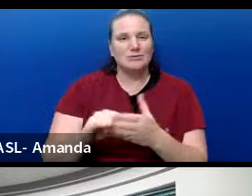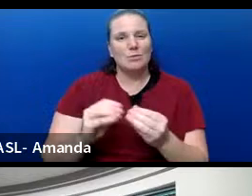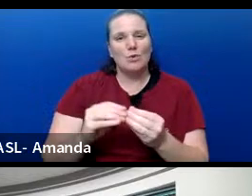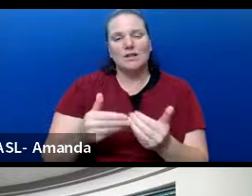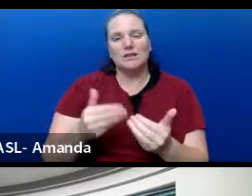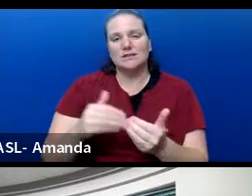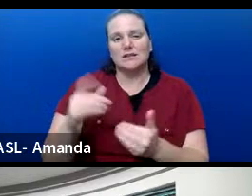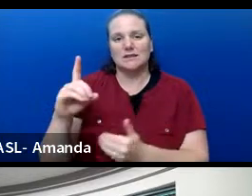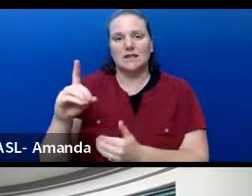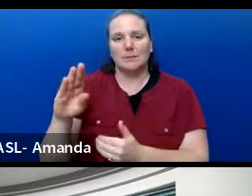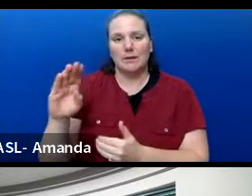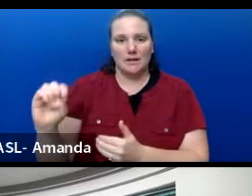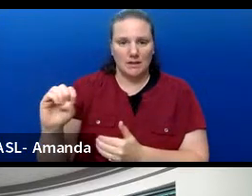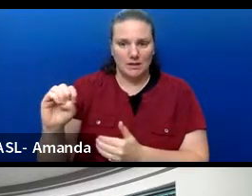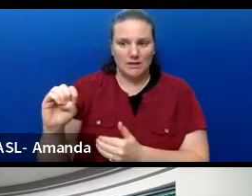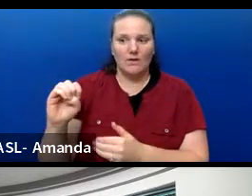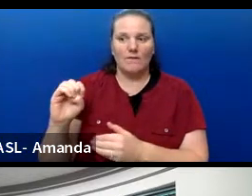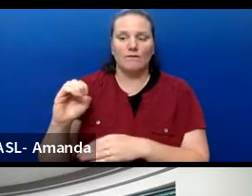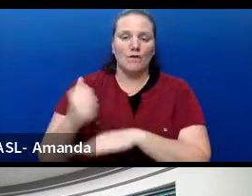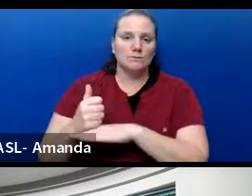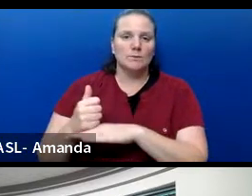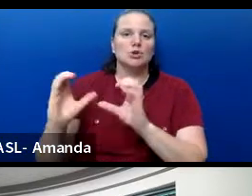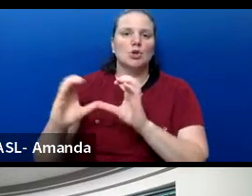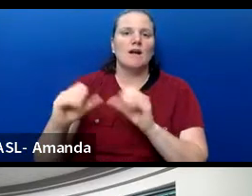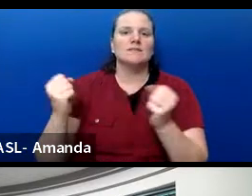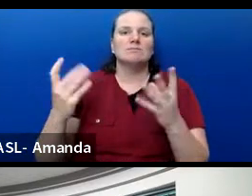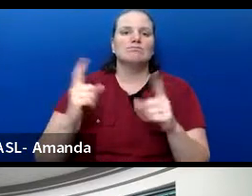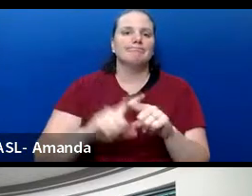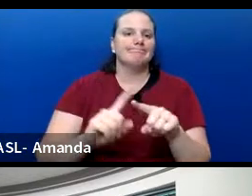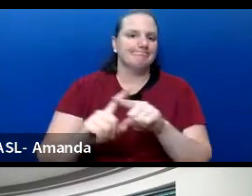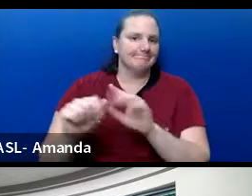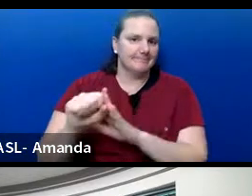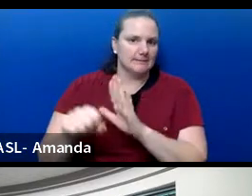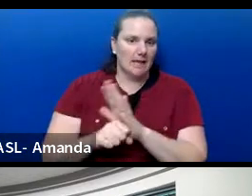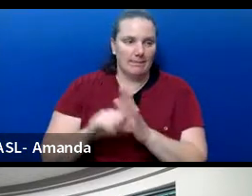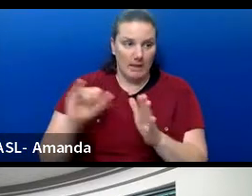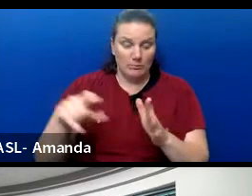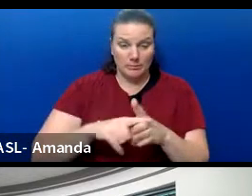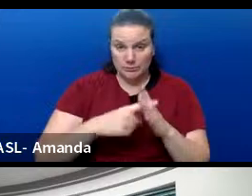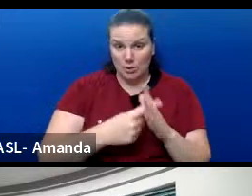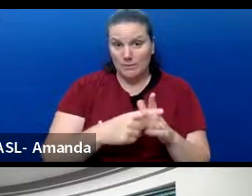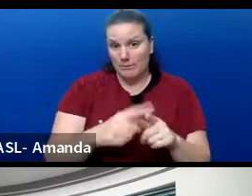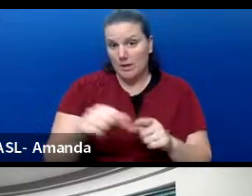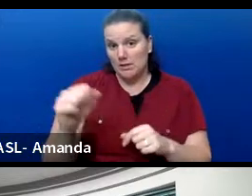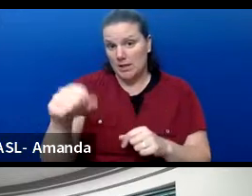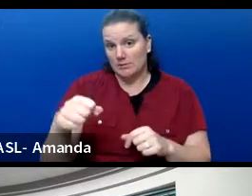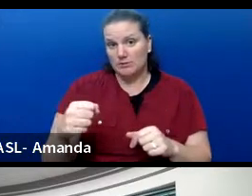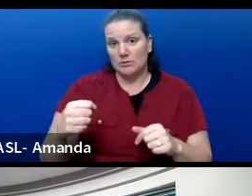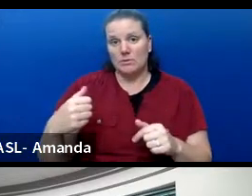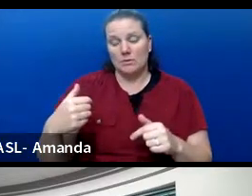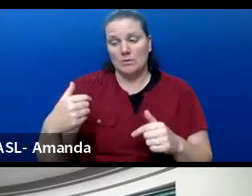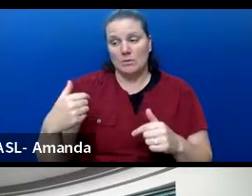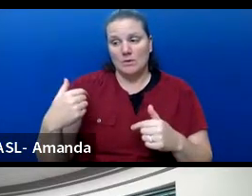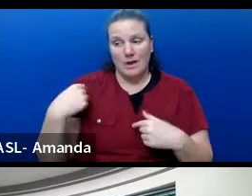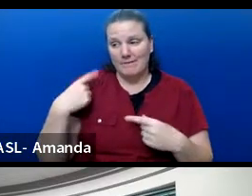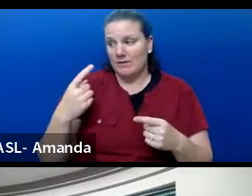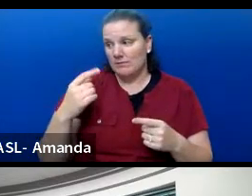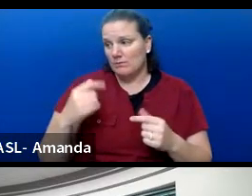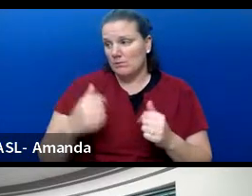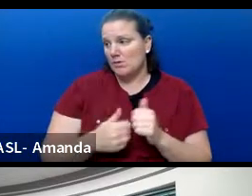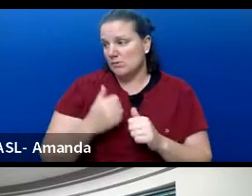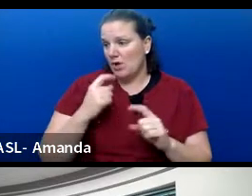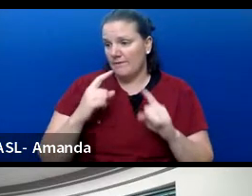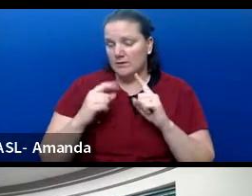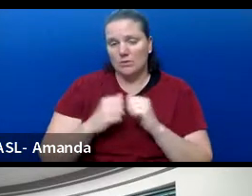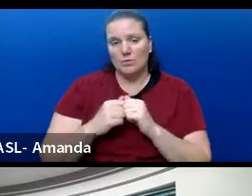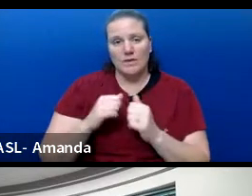DBE firms to be certified in multiple states. So that's going to be one thing that we'll be watching. But yes, we have been having those conversations with both